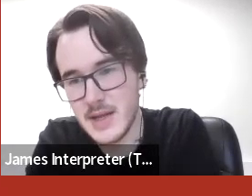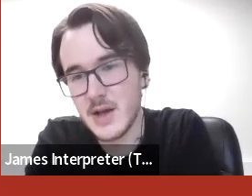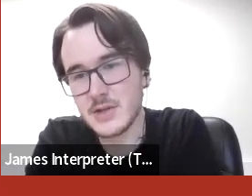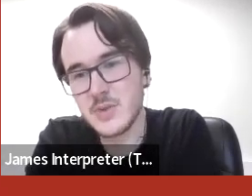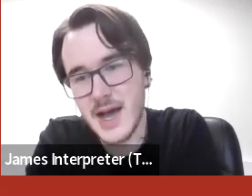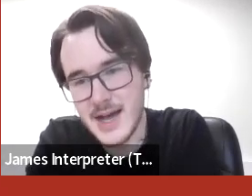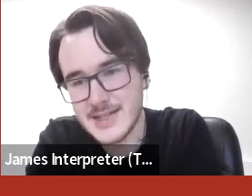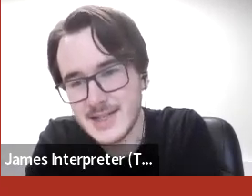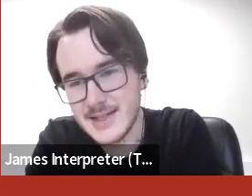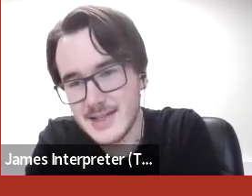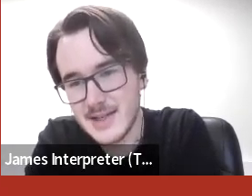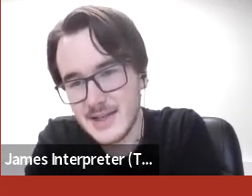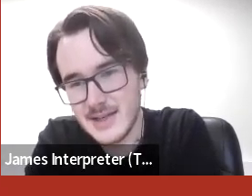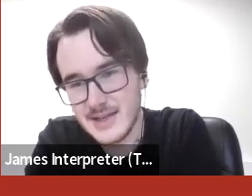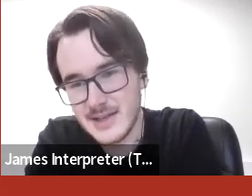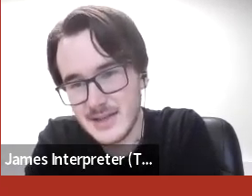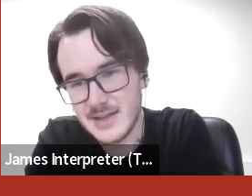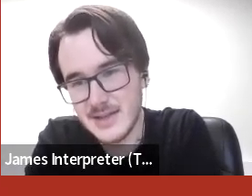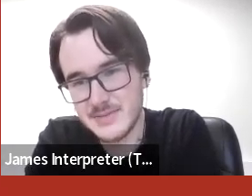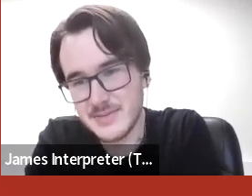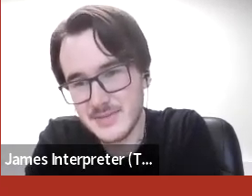independent. Also ask.